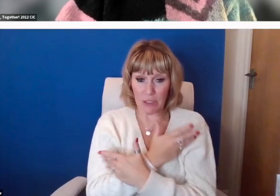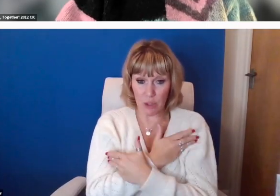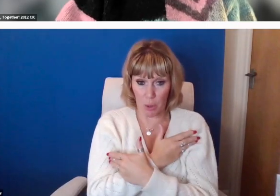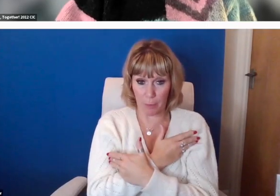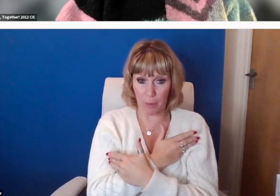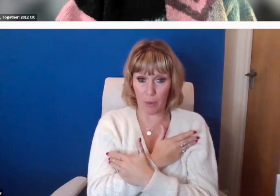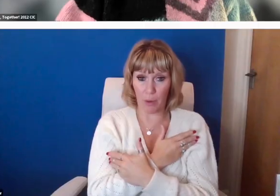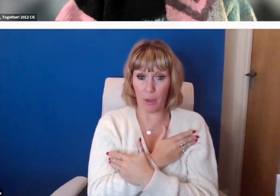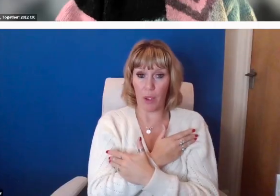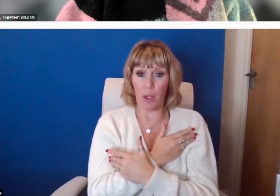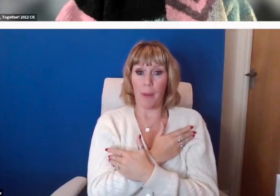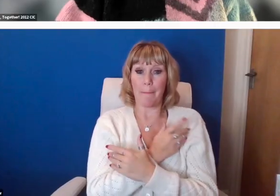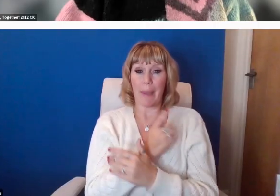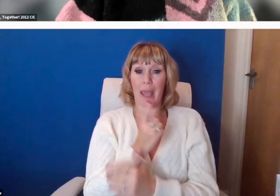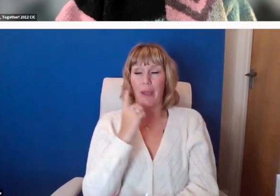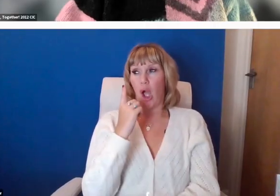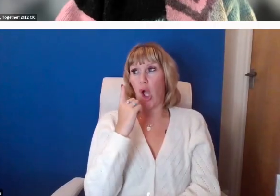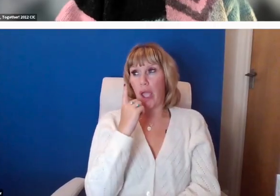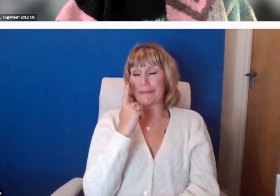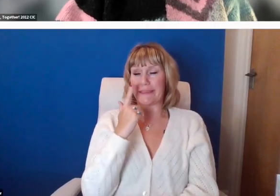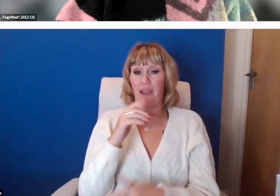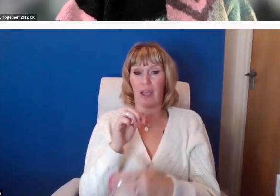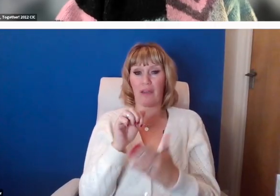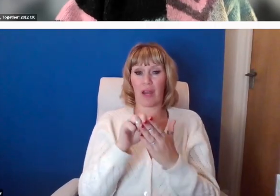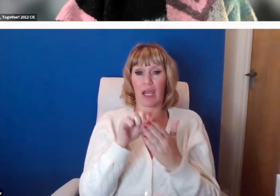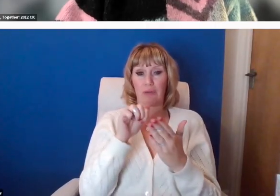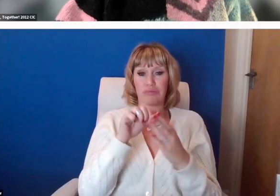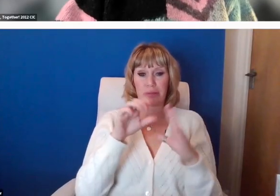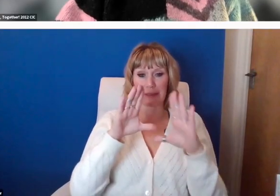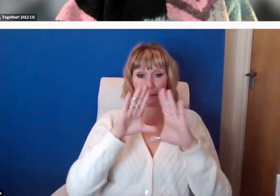ornate mirrored print on the wall behind her.